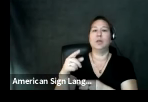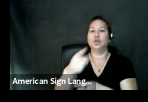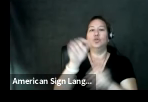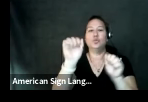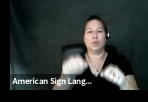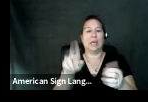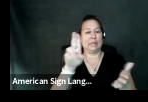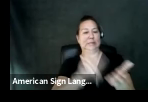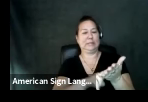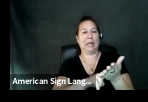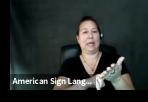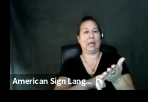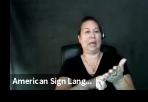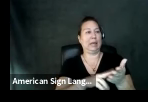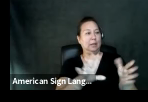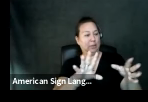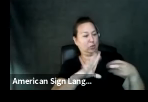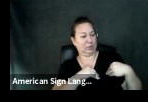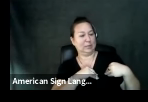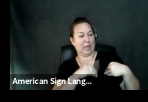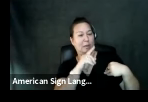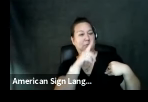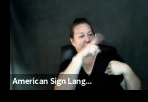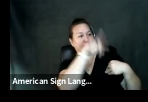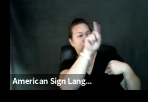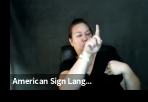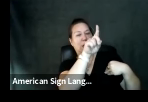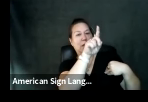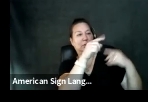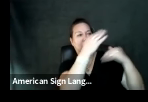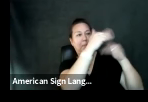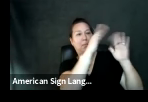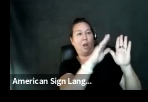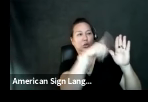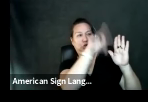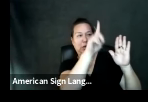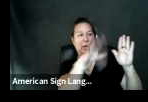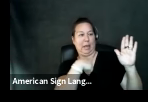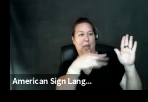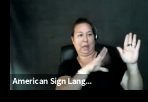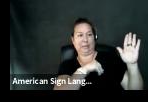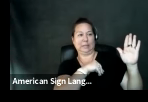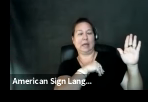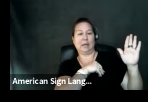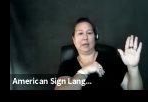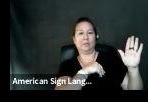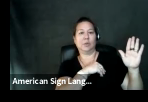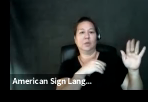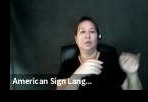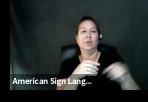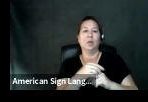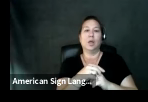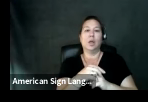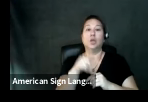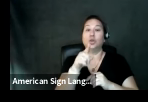is a place that you check, yes, I agree to all parts of the IEP. You can sign there. You also have the option to accept only part